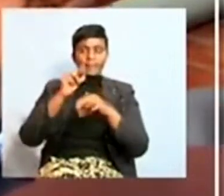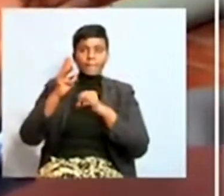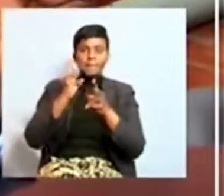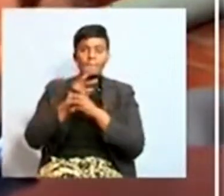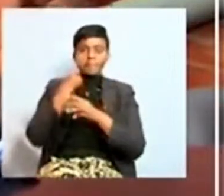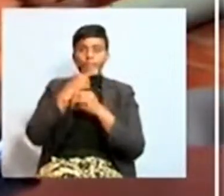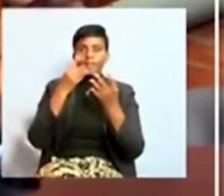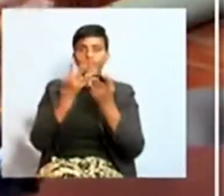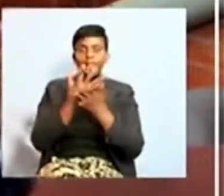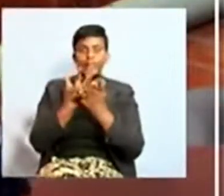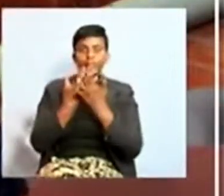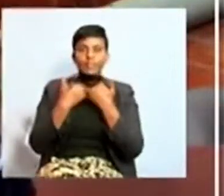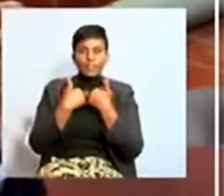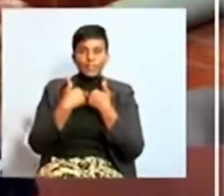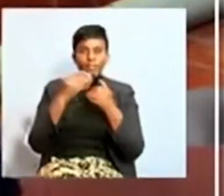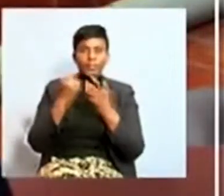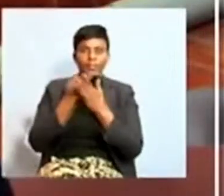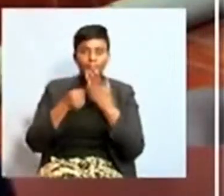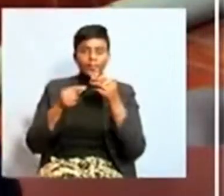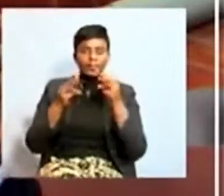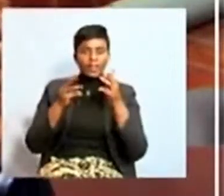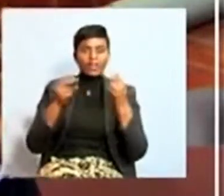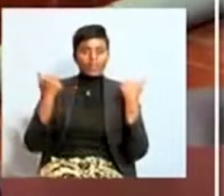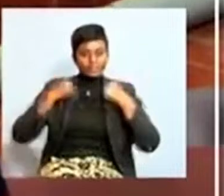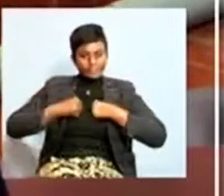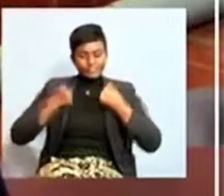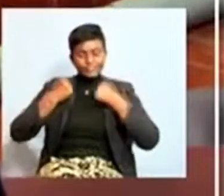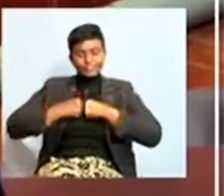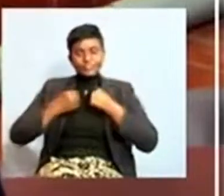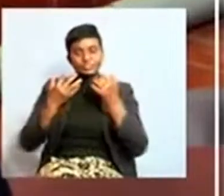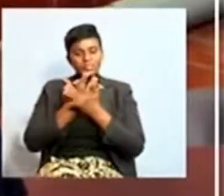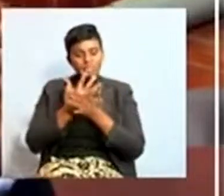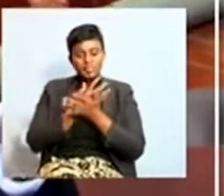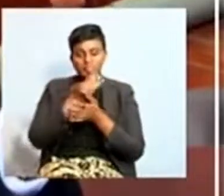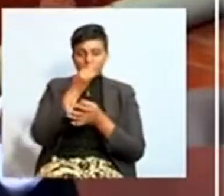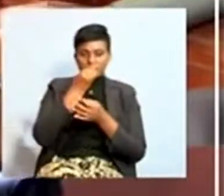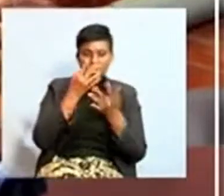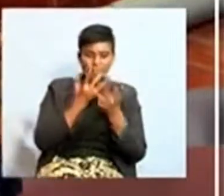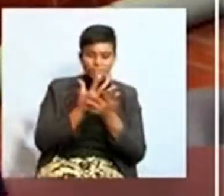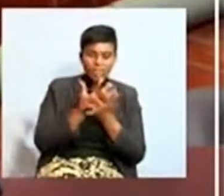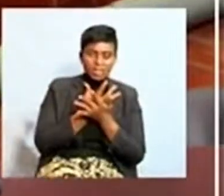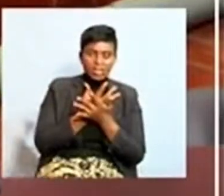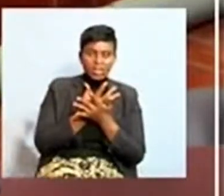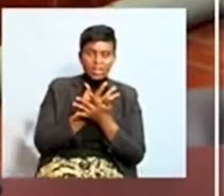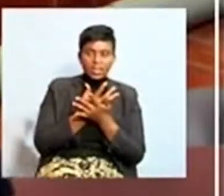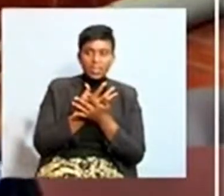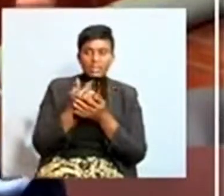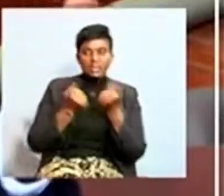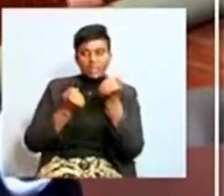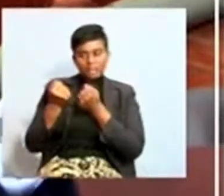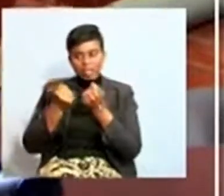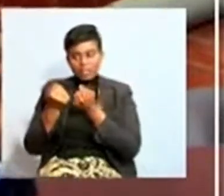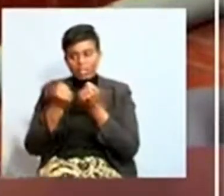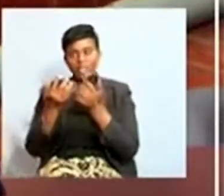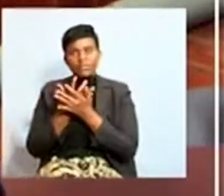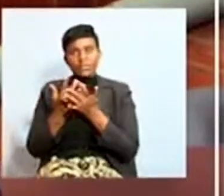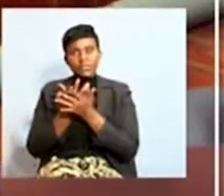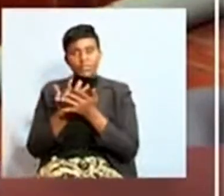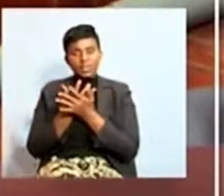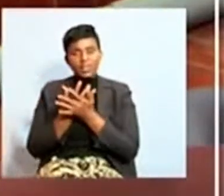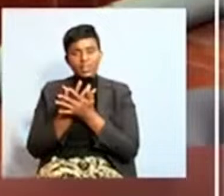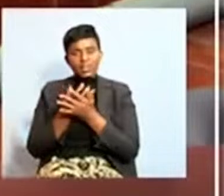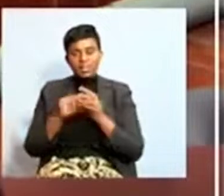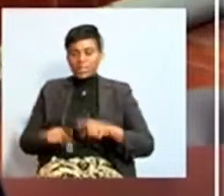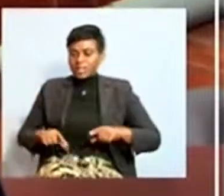fear. They wear fear every day. They eat fear. They drive fear. They